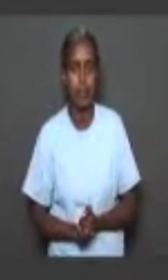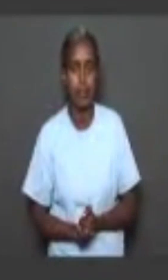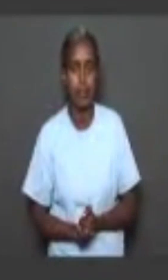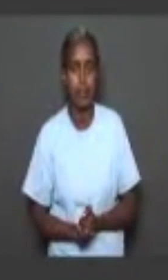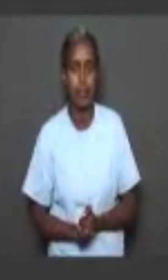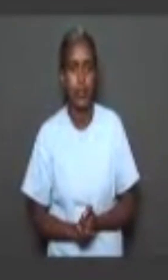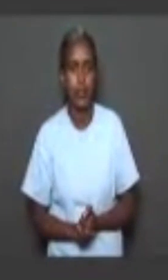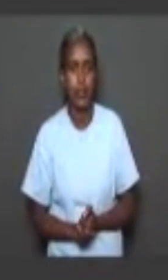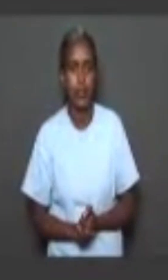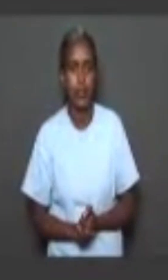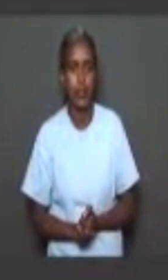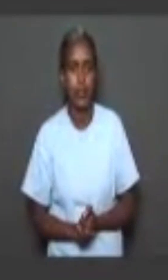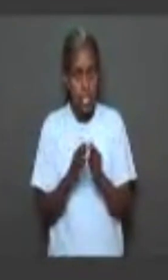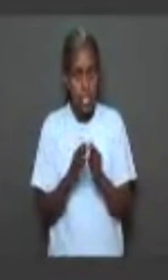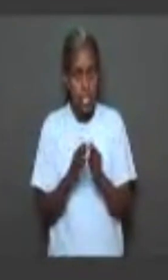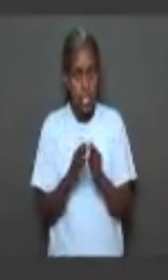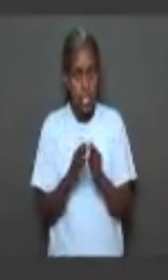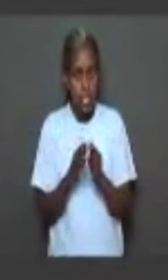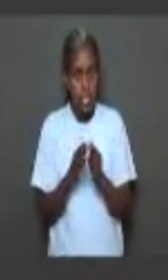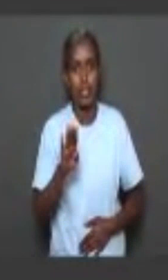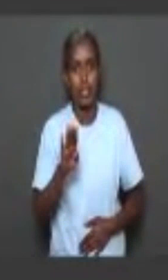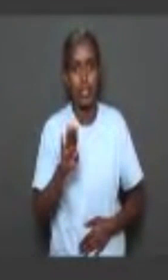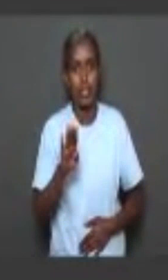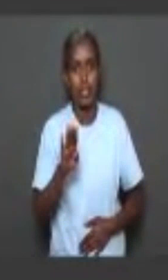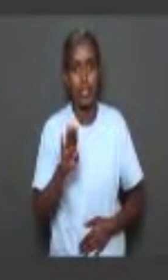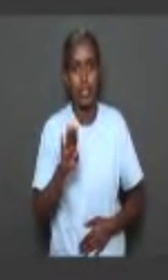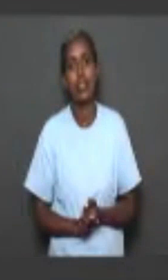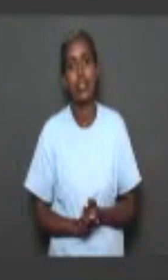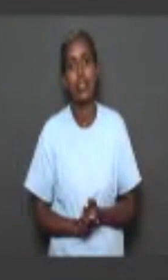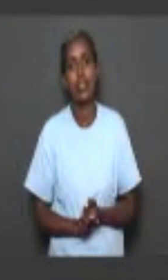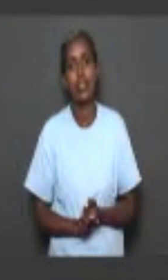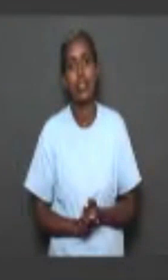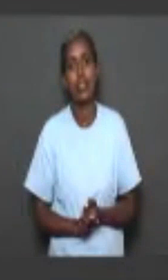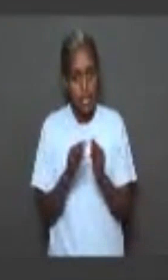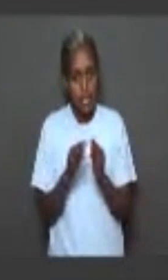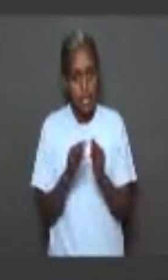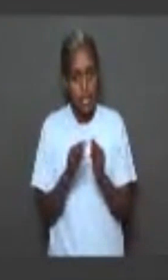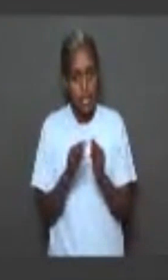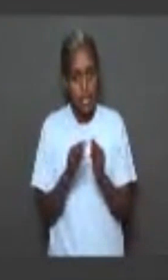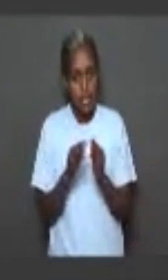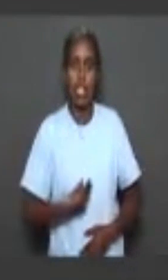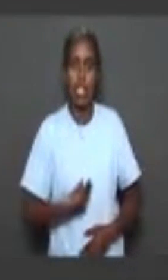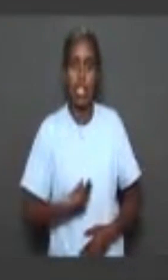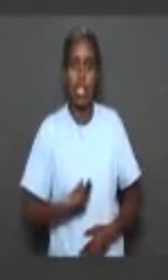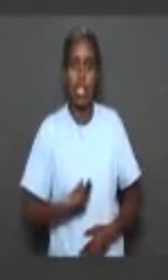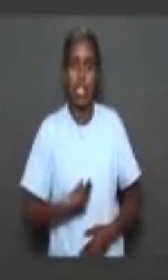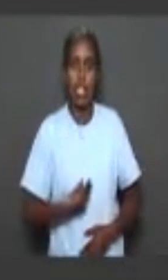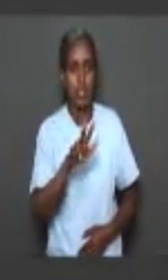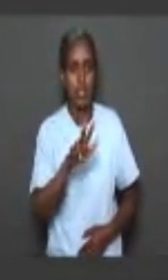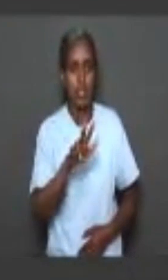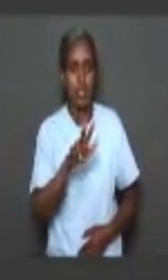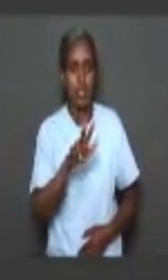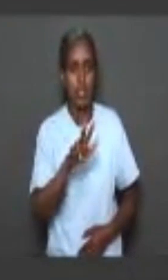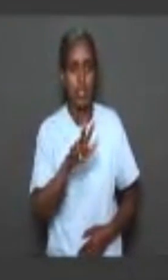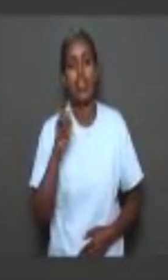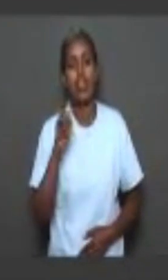The set of B is the set of elements 3,